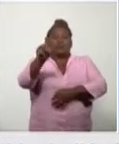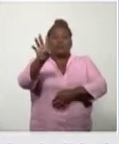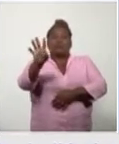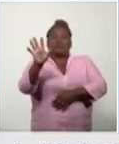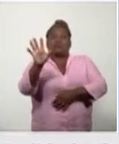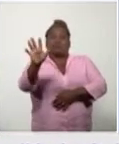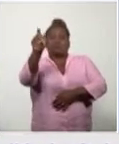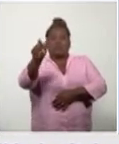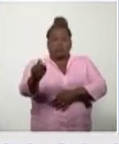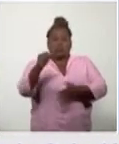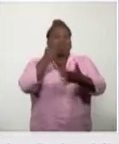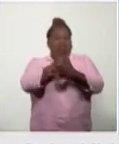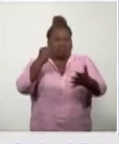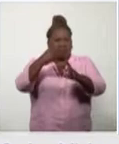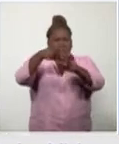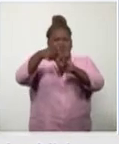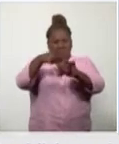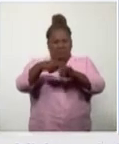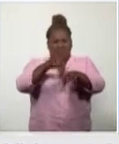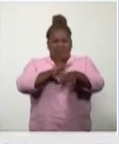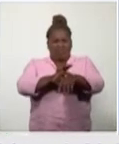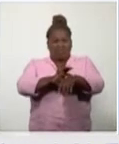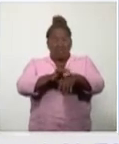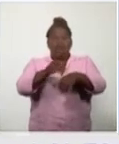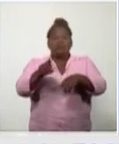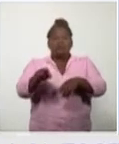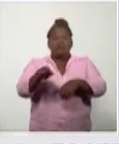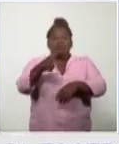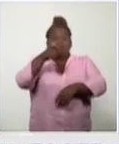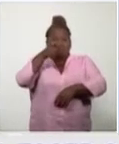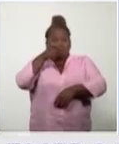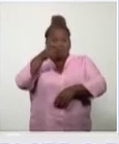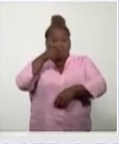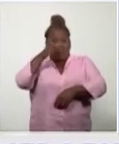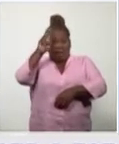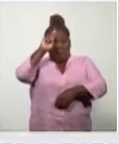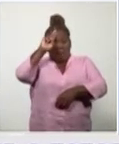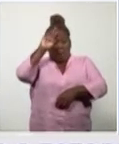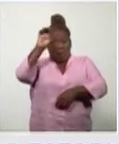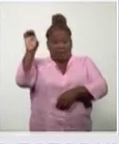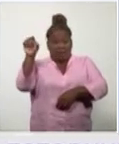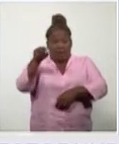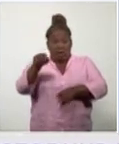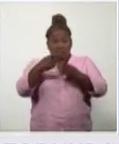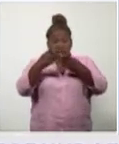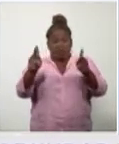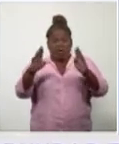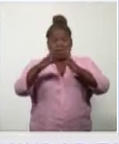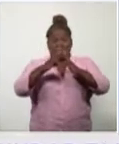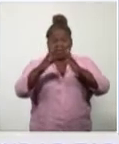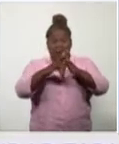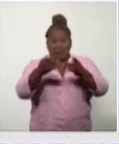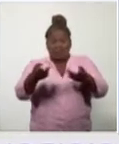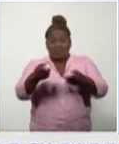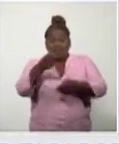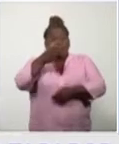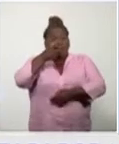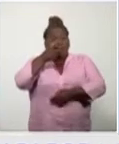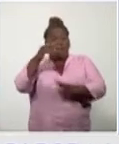145. In primary healthcare observation, we have